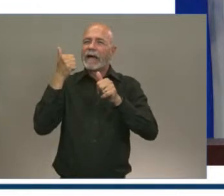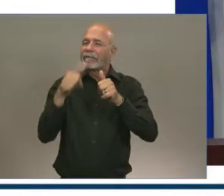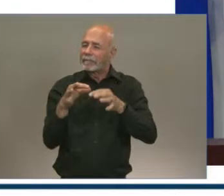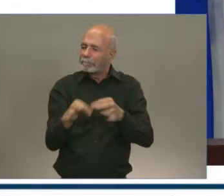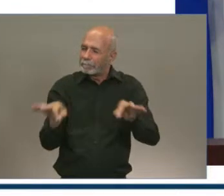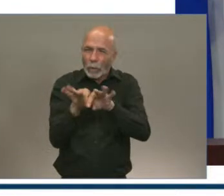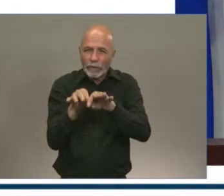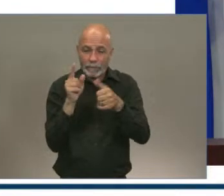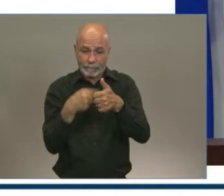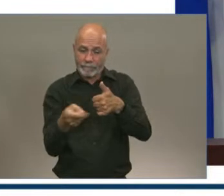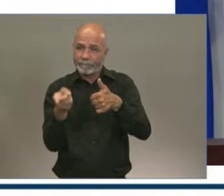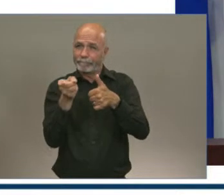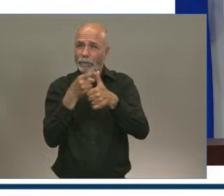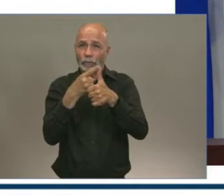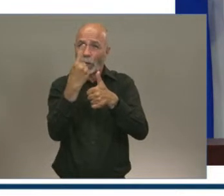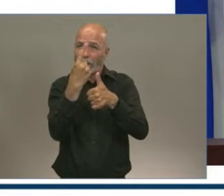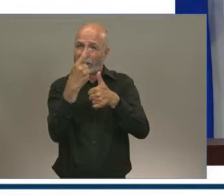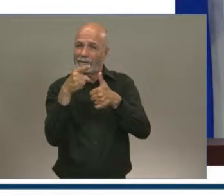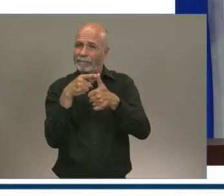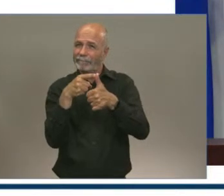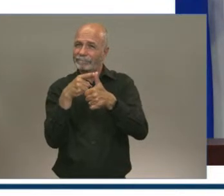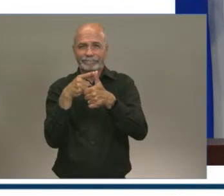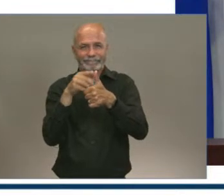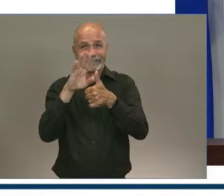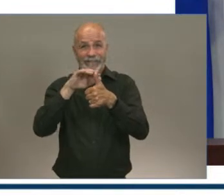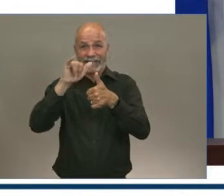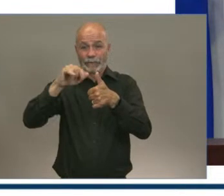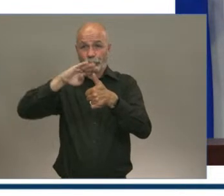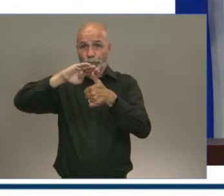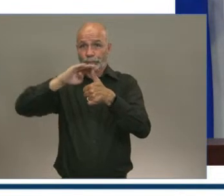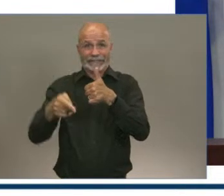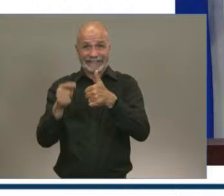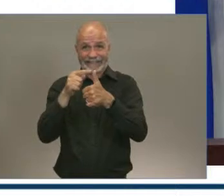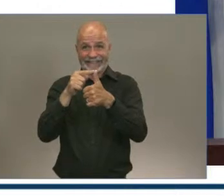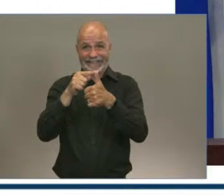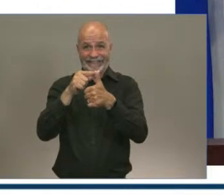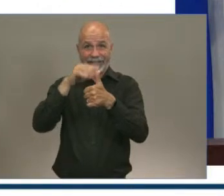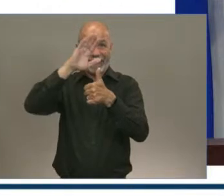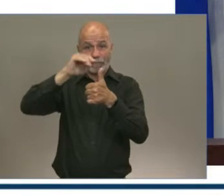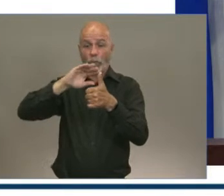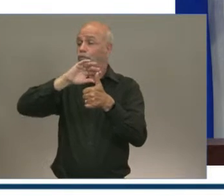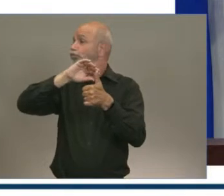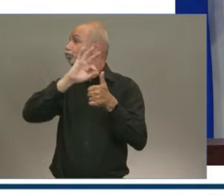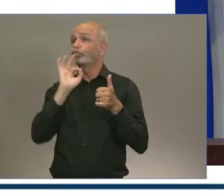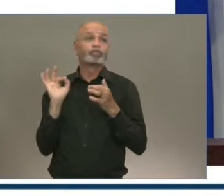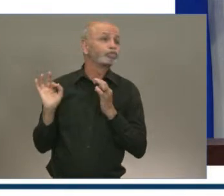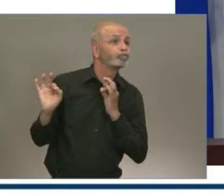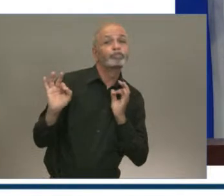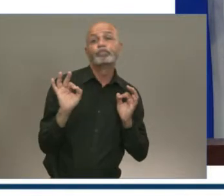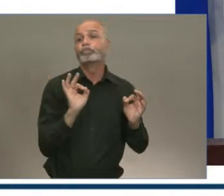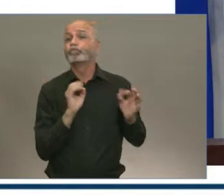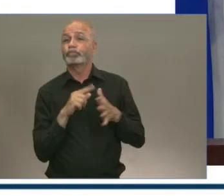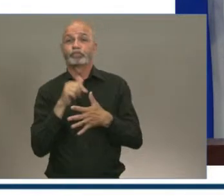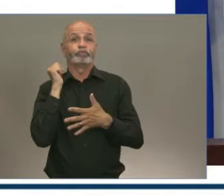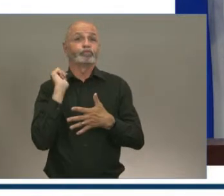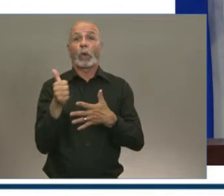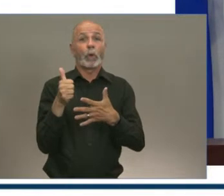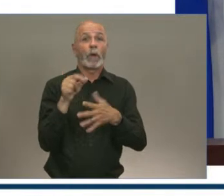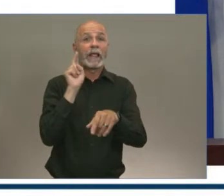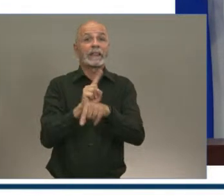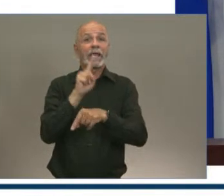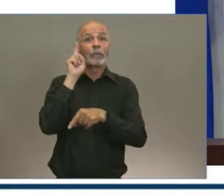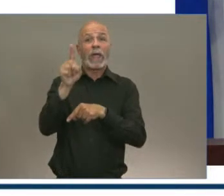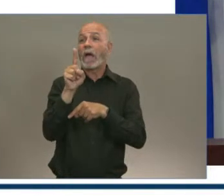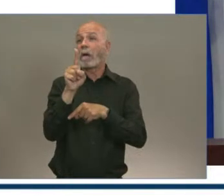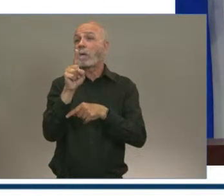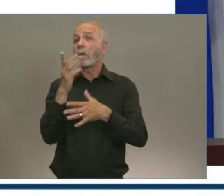1 and will be for the weekend. But if all goes well, we will be entering Phase 2 next week. That means businesses will be able to open